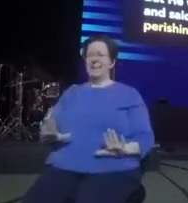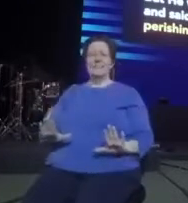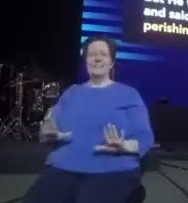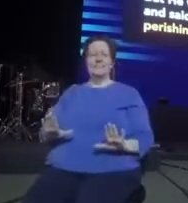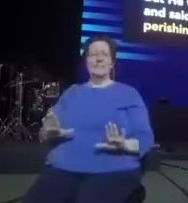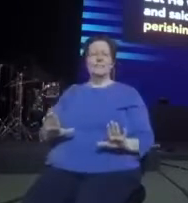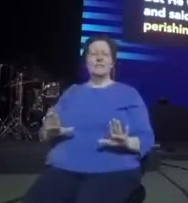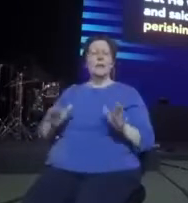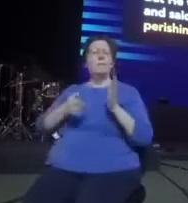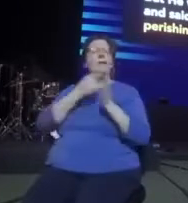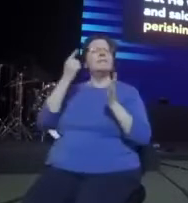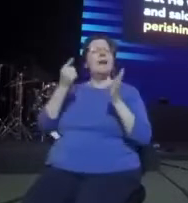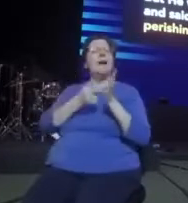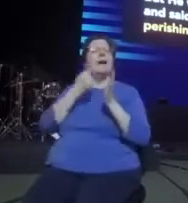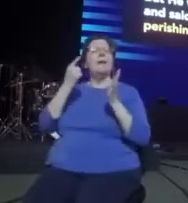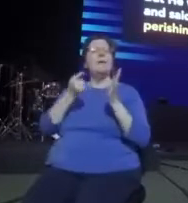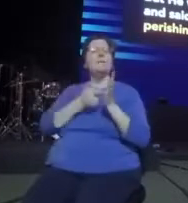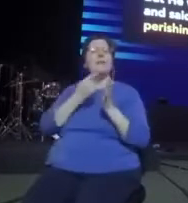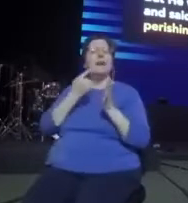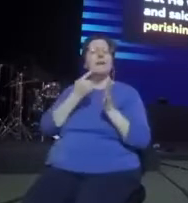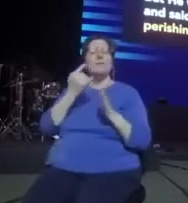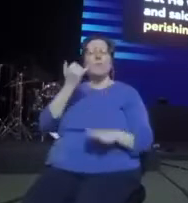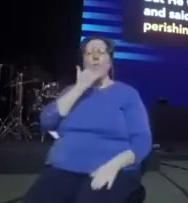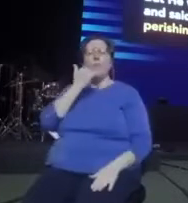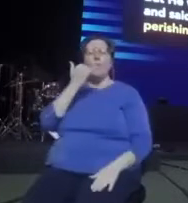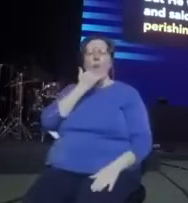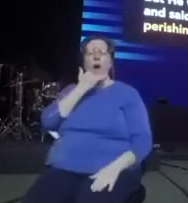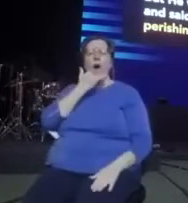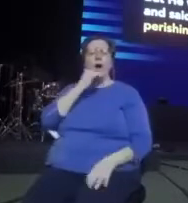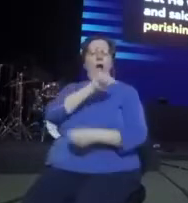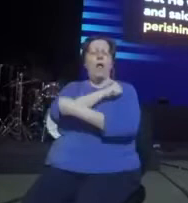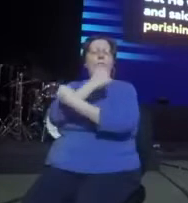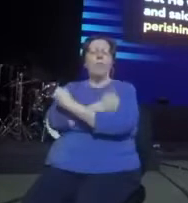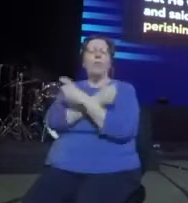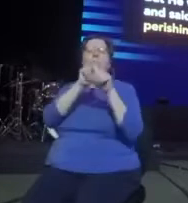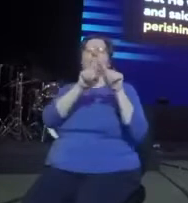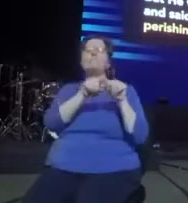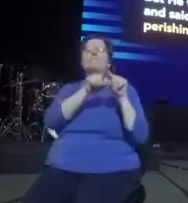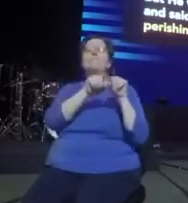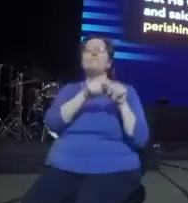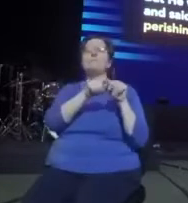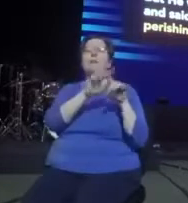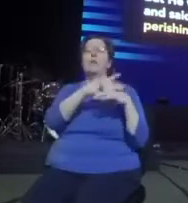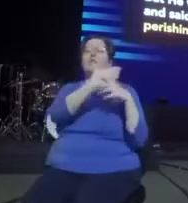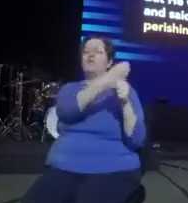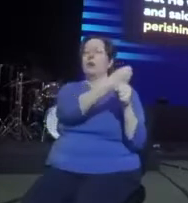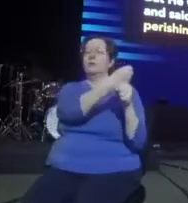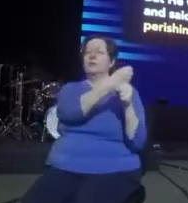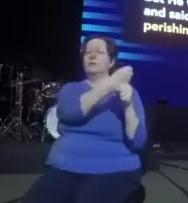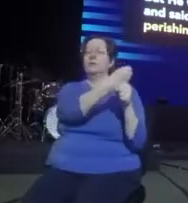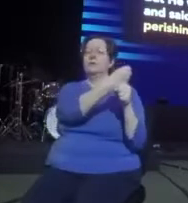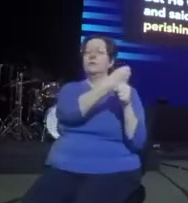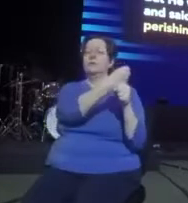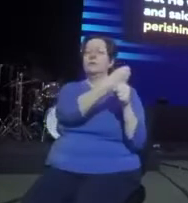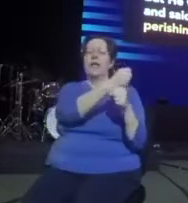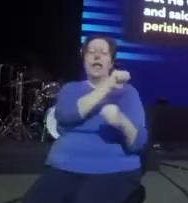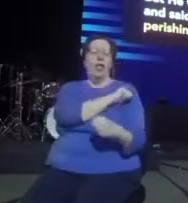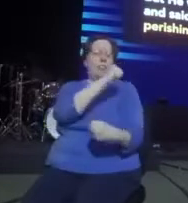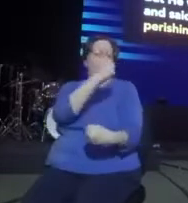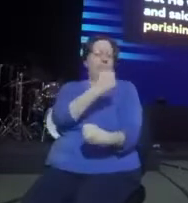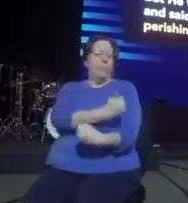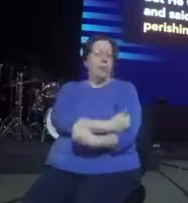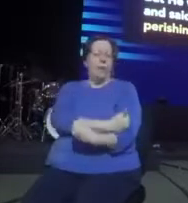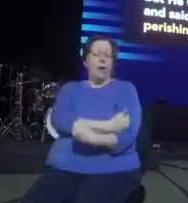But sometimes that misplaced authority often will take the authority of